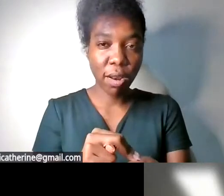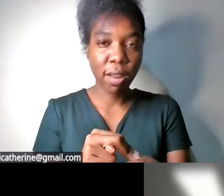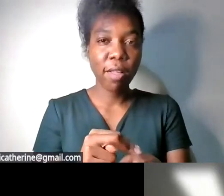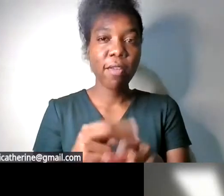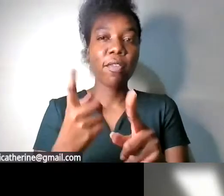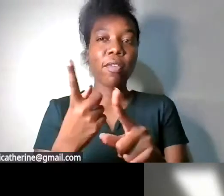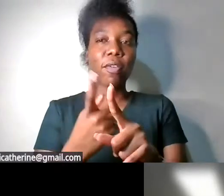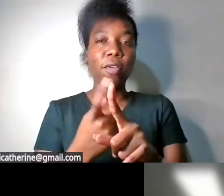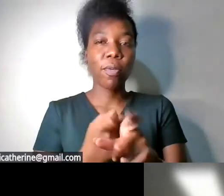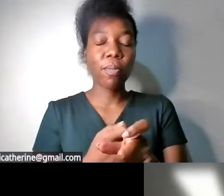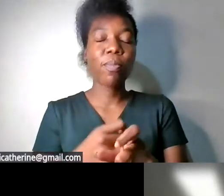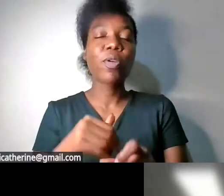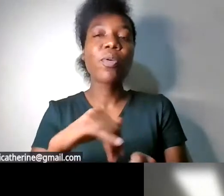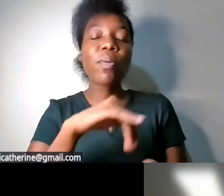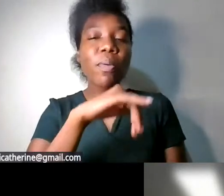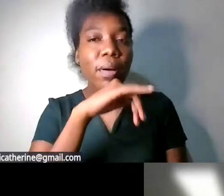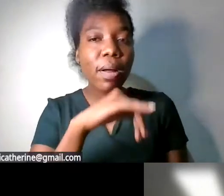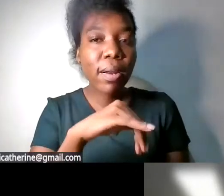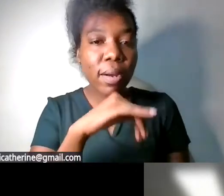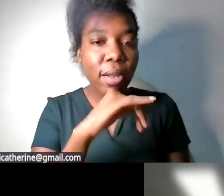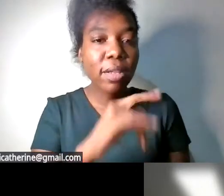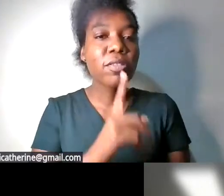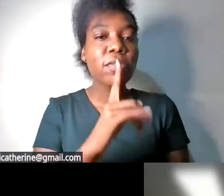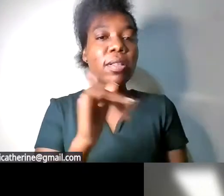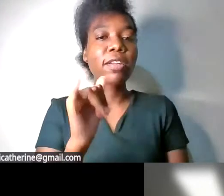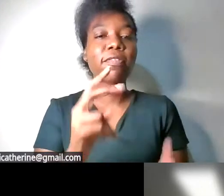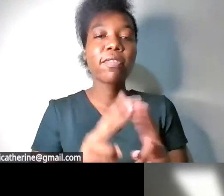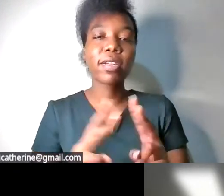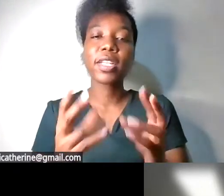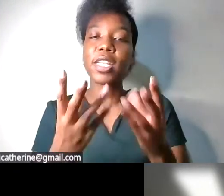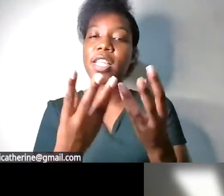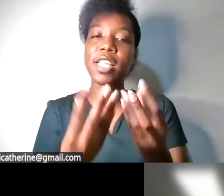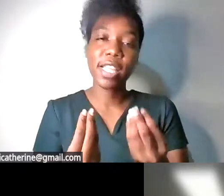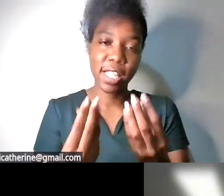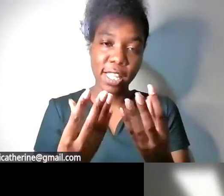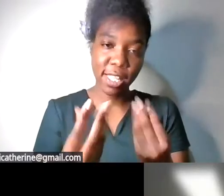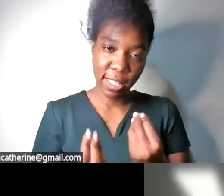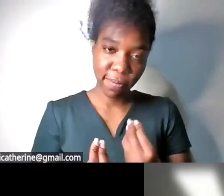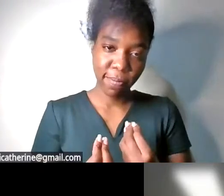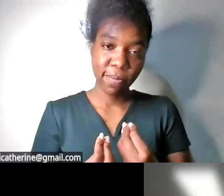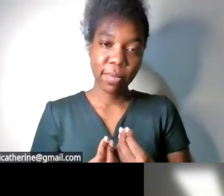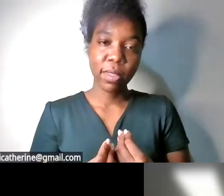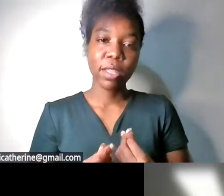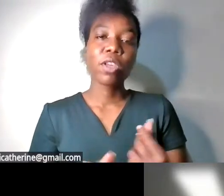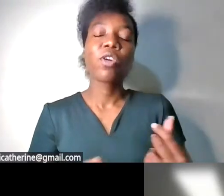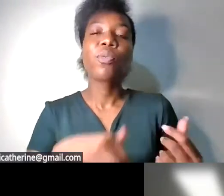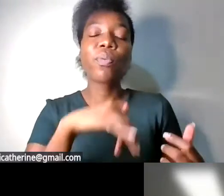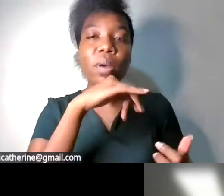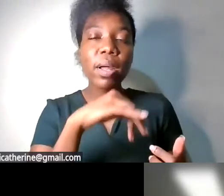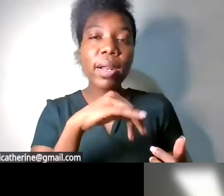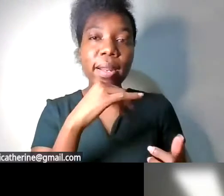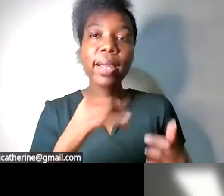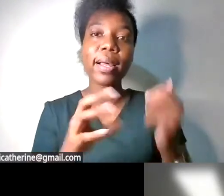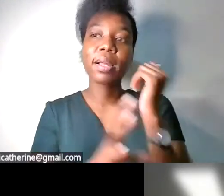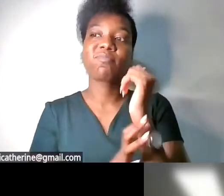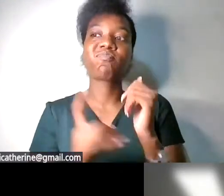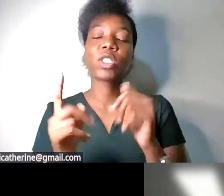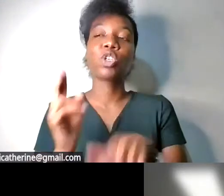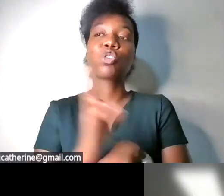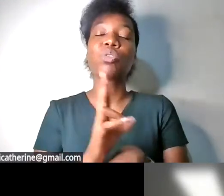the UK or the US. Pretty easy. Very, very easy. Uganda is a country that uses English as its official